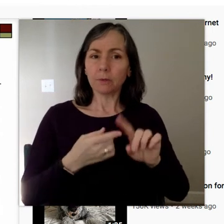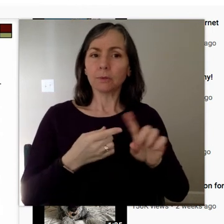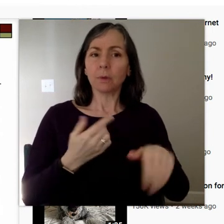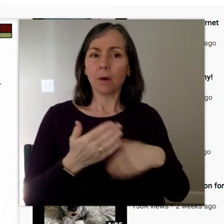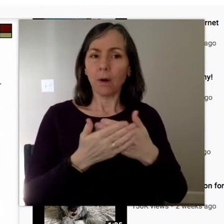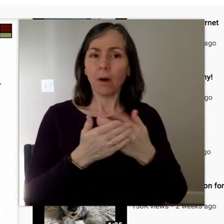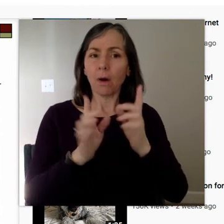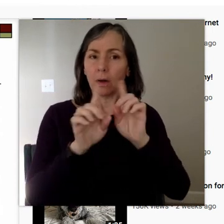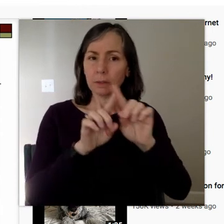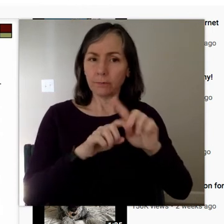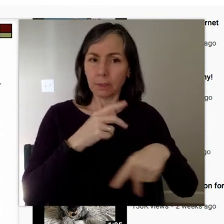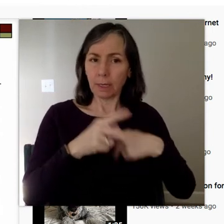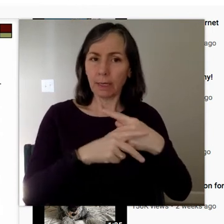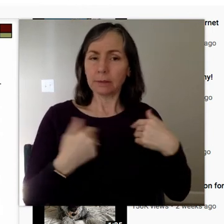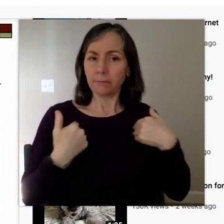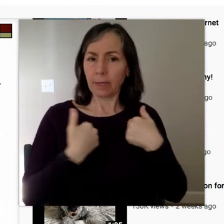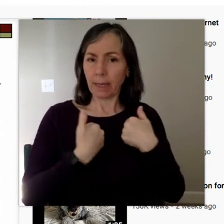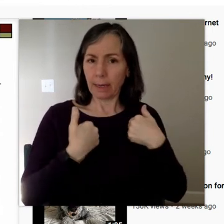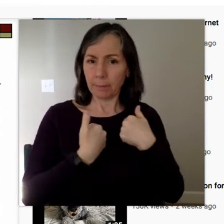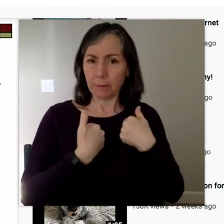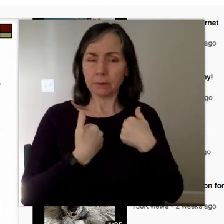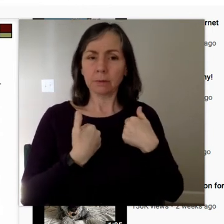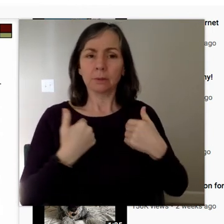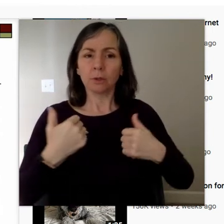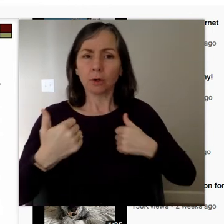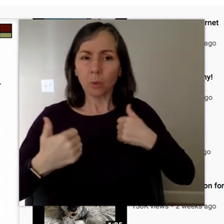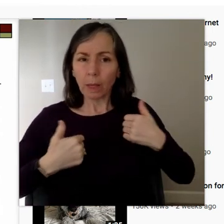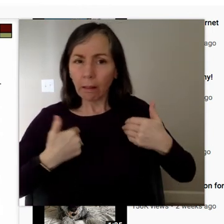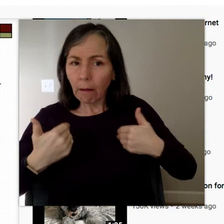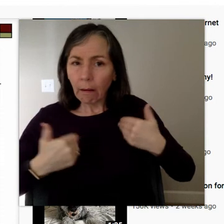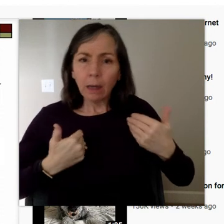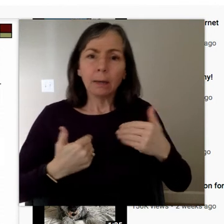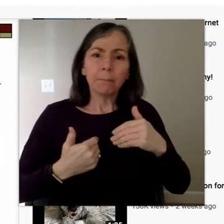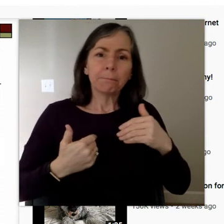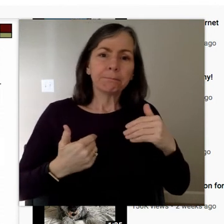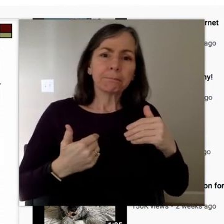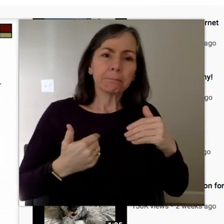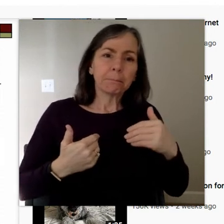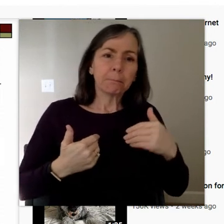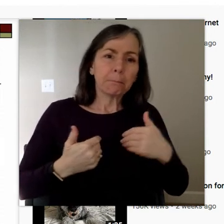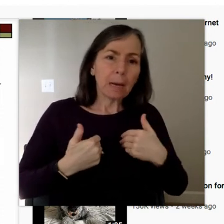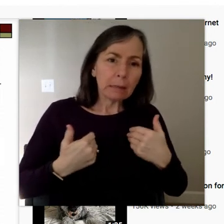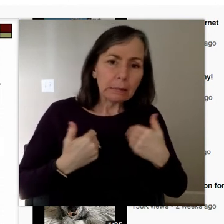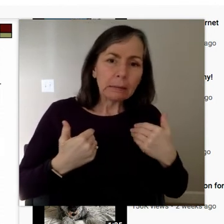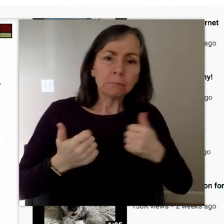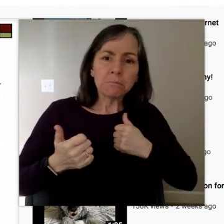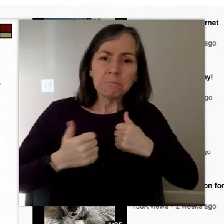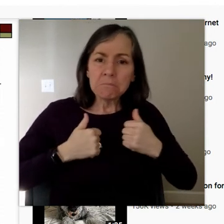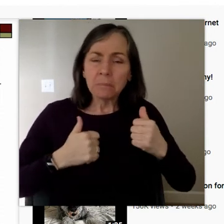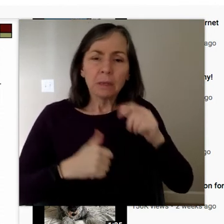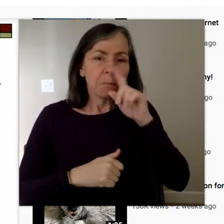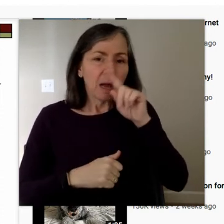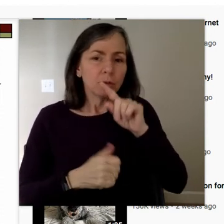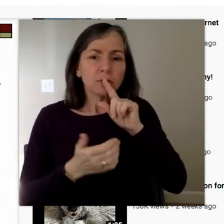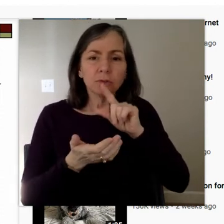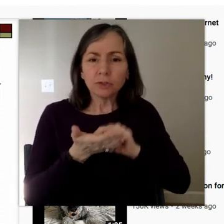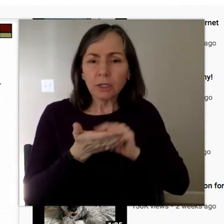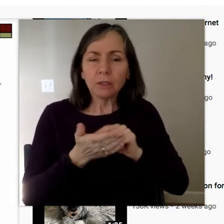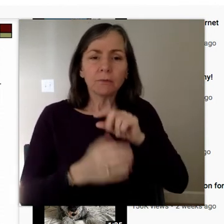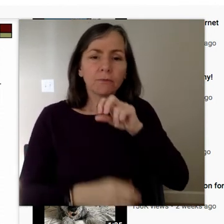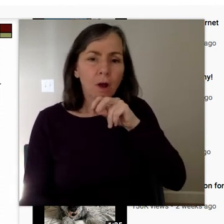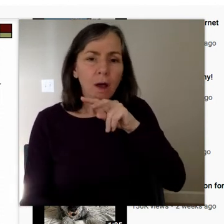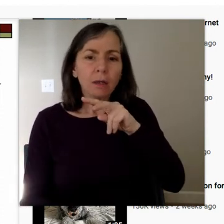different kinds of animals. A gorilla, a monkey, a mouse, a chicken, a frog, and a lamprey. You can see that we have the